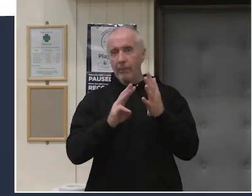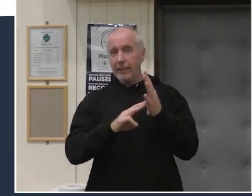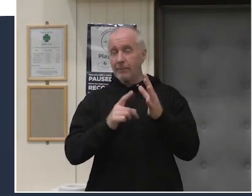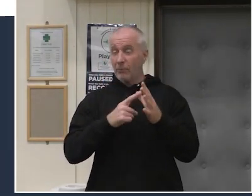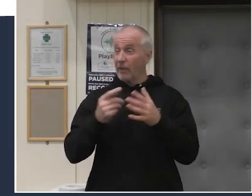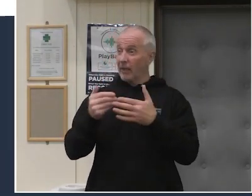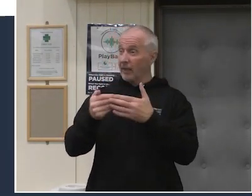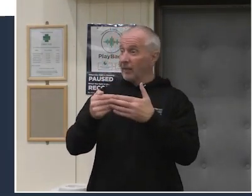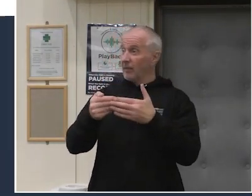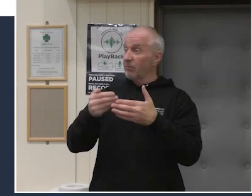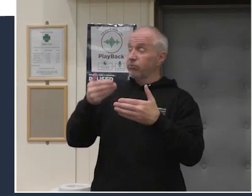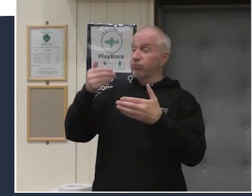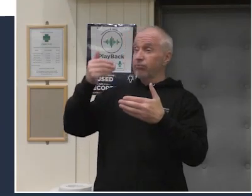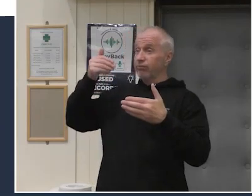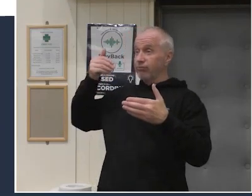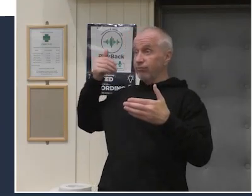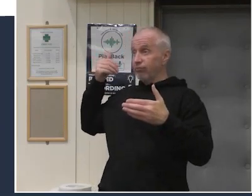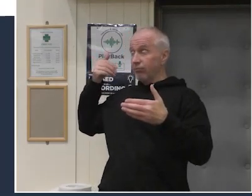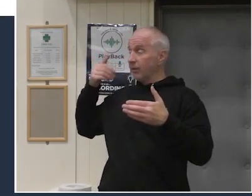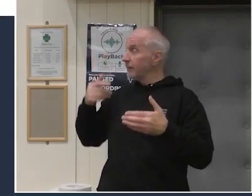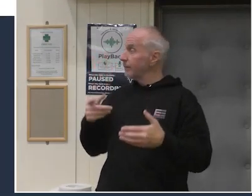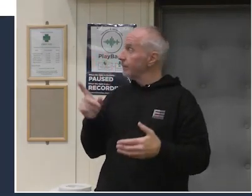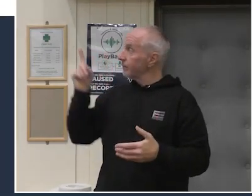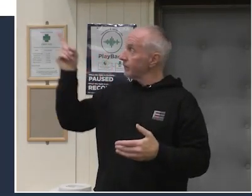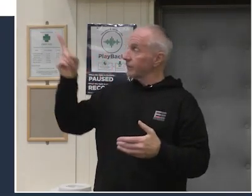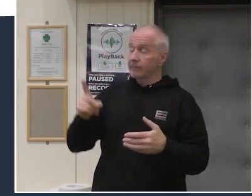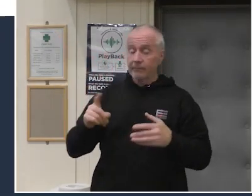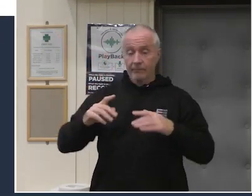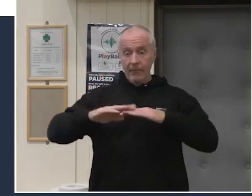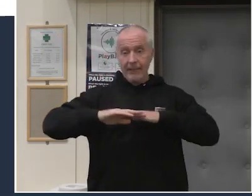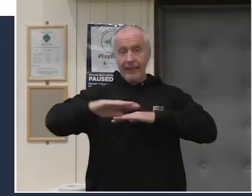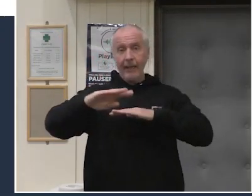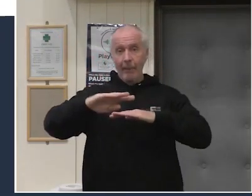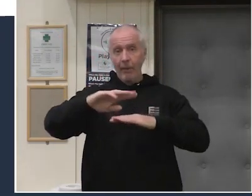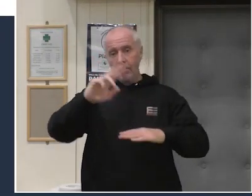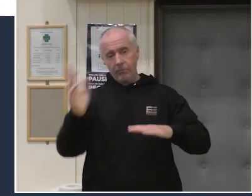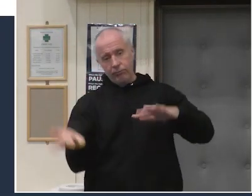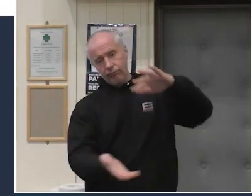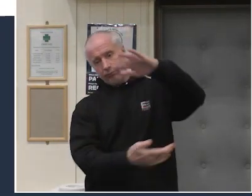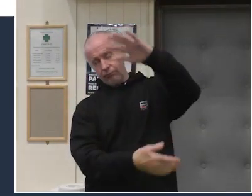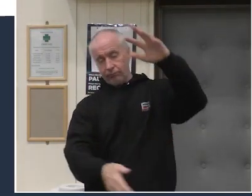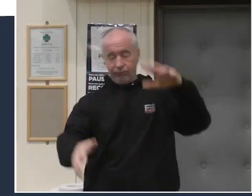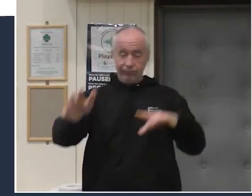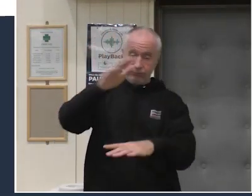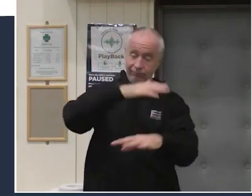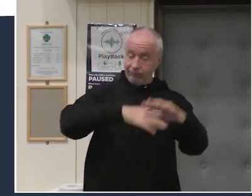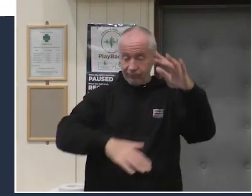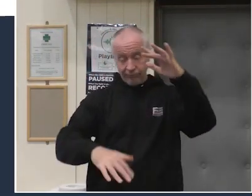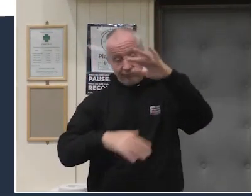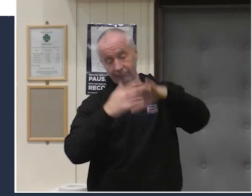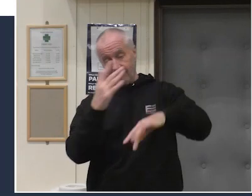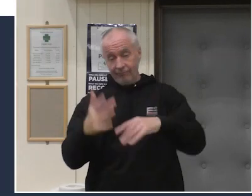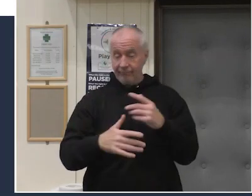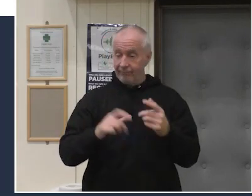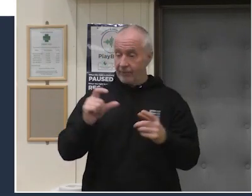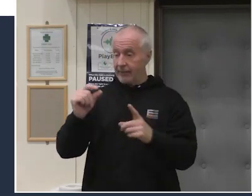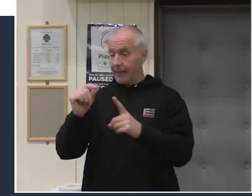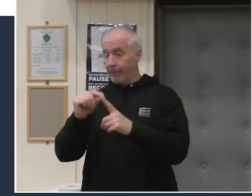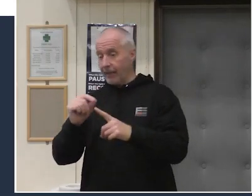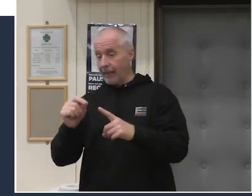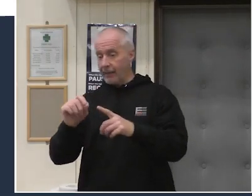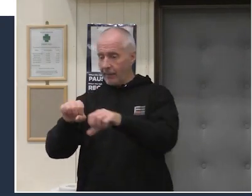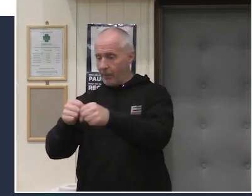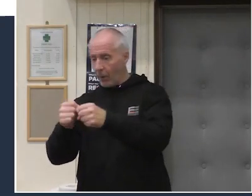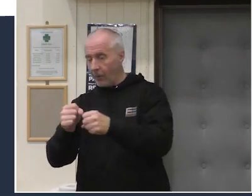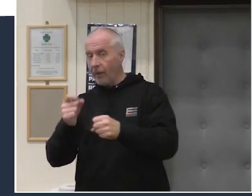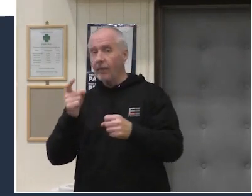on. Now, the table's just swinging round, it's doing whatever it wants. CP is still broken. Then the levelling